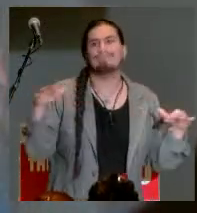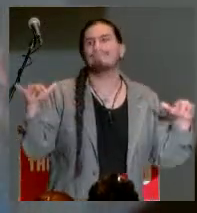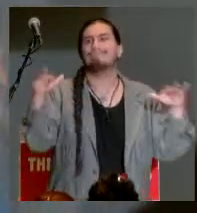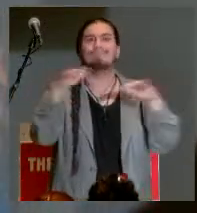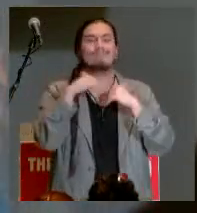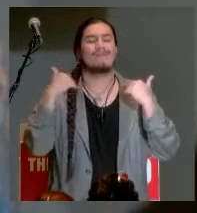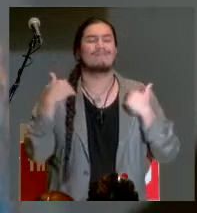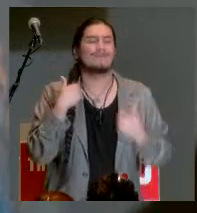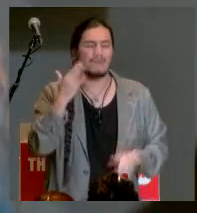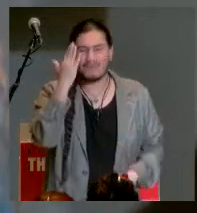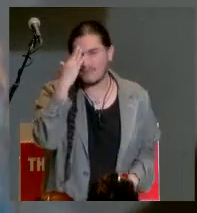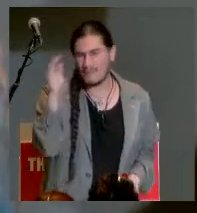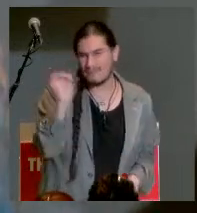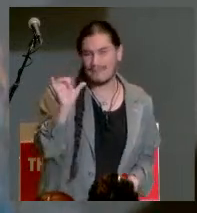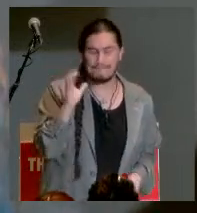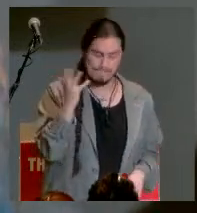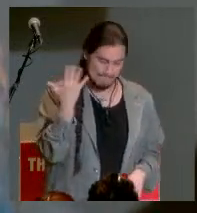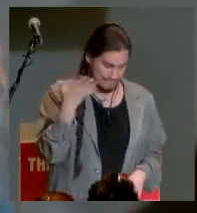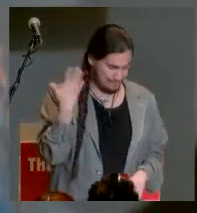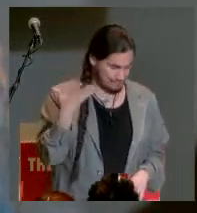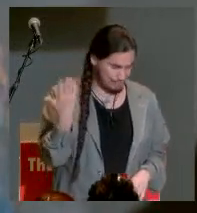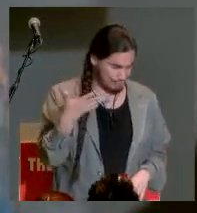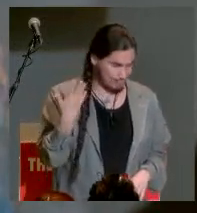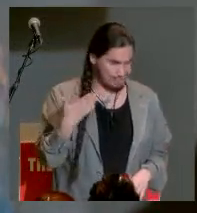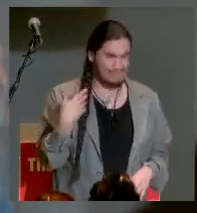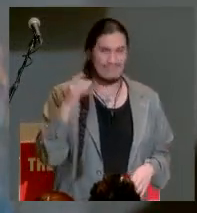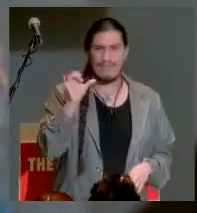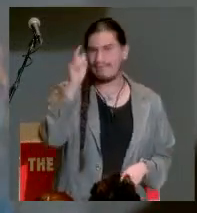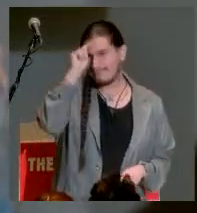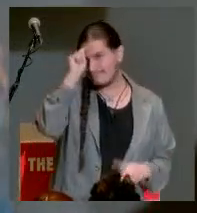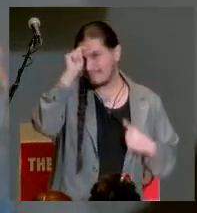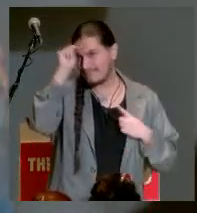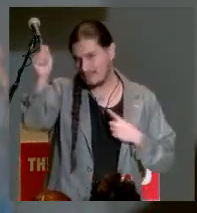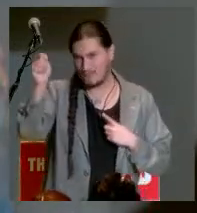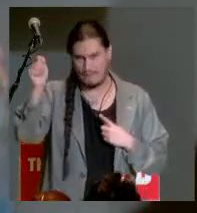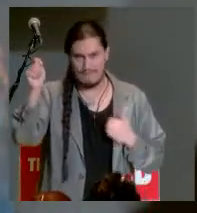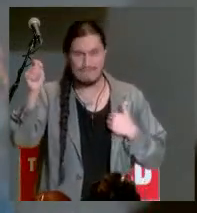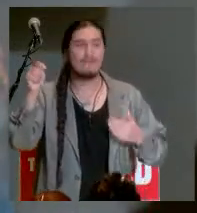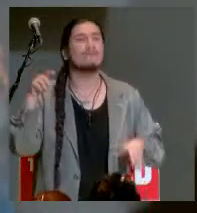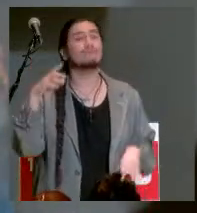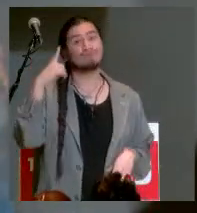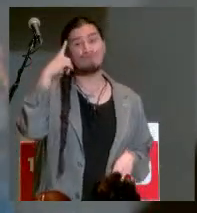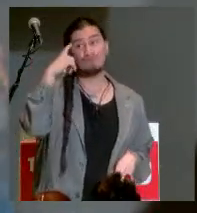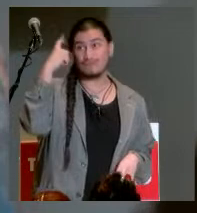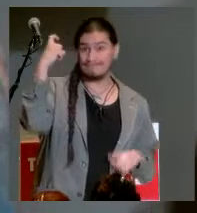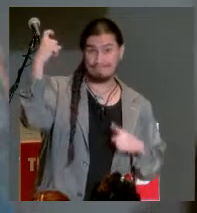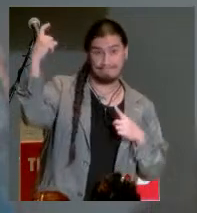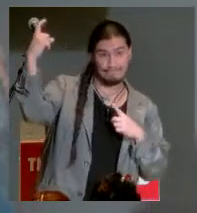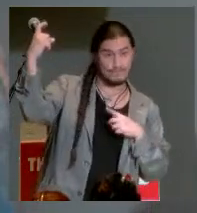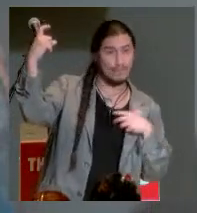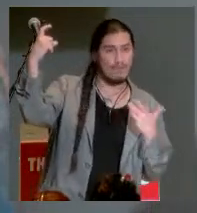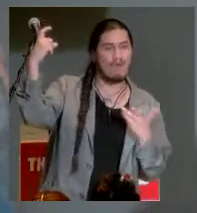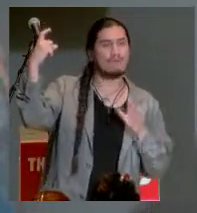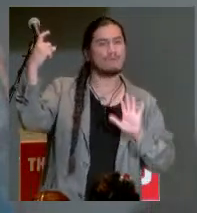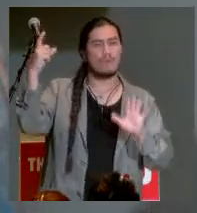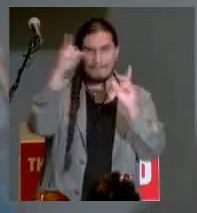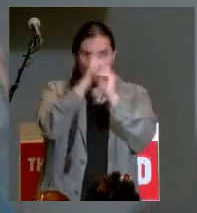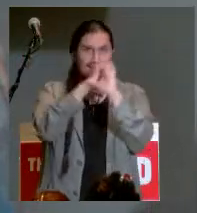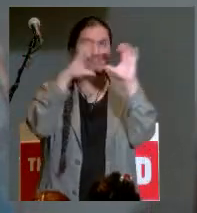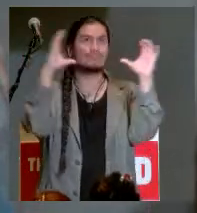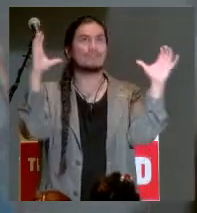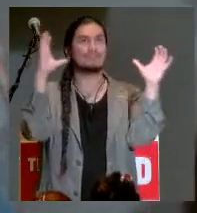You know, it's like there's that theory that like dreams is really your